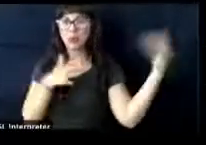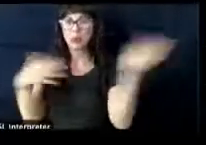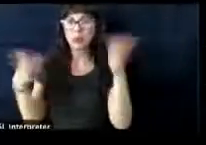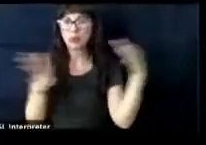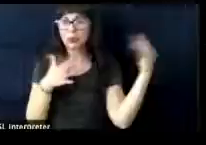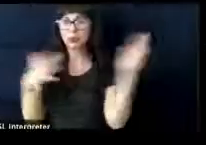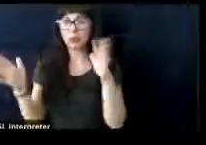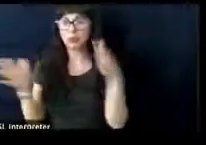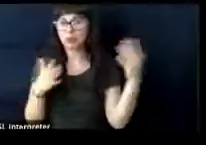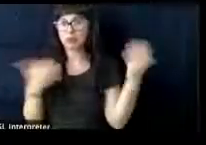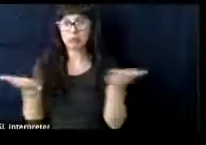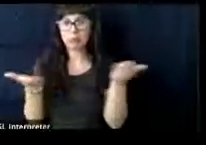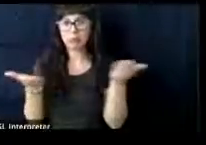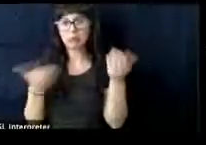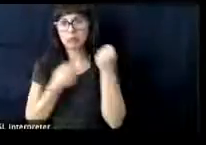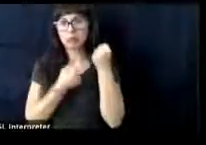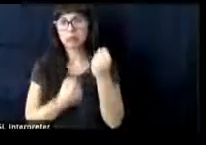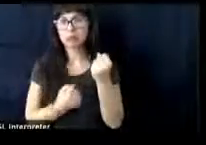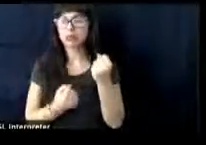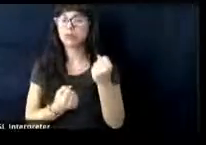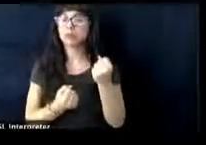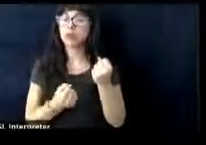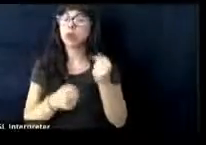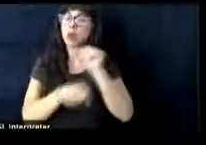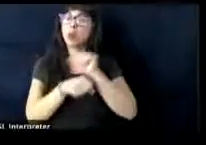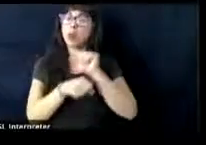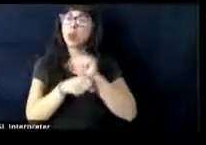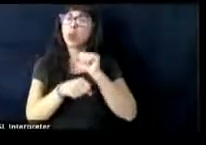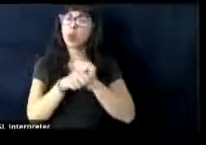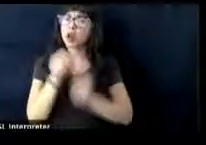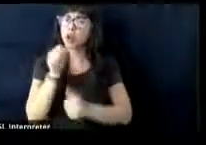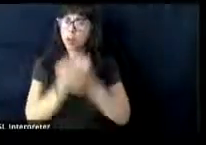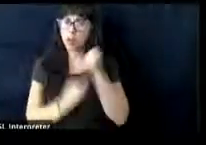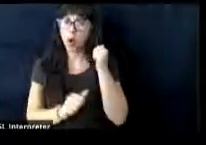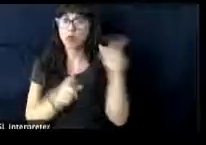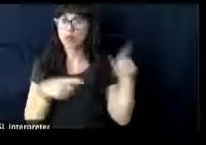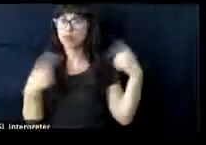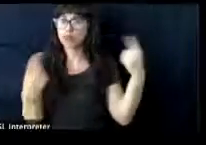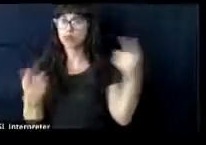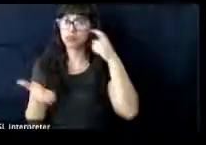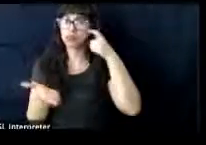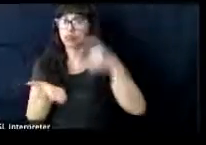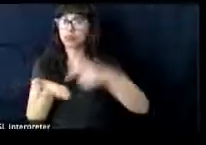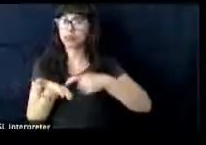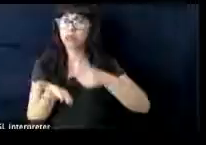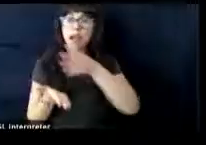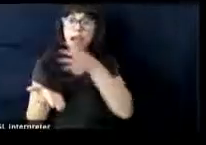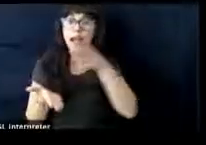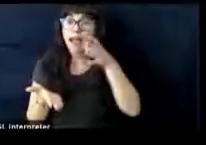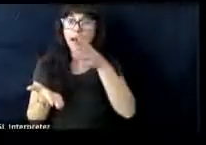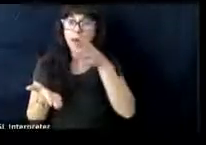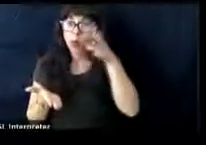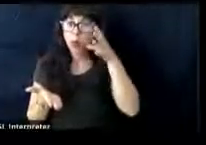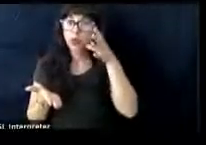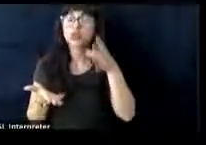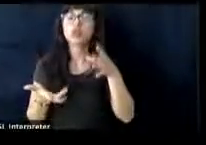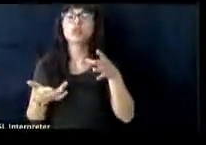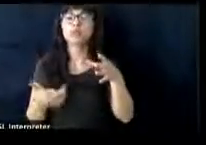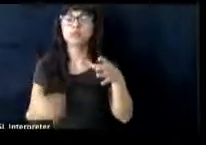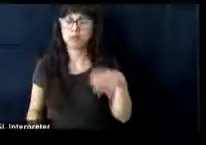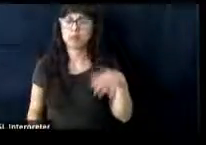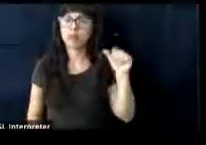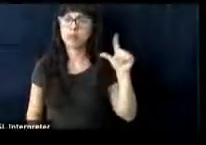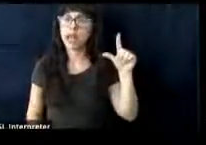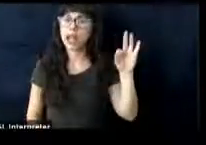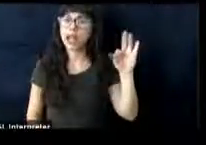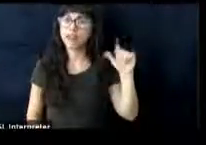main occupations up here that have been long lasting, there has been agriculture, much in the alfalfa, and it's gone